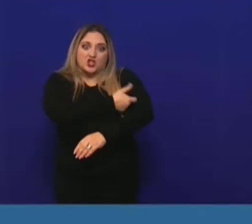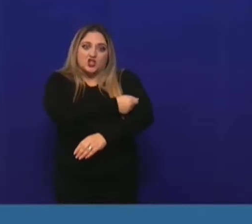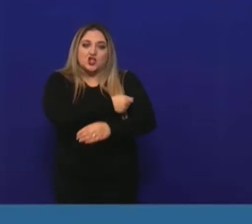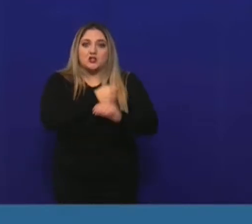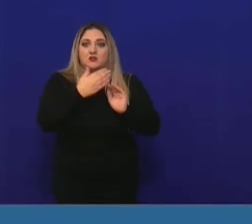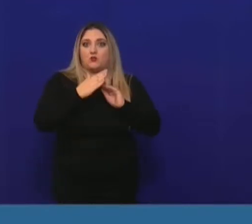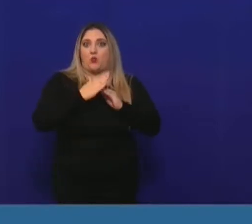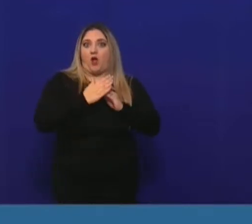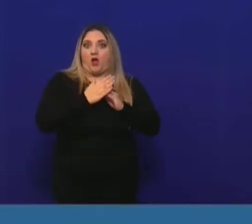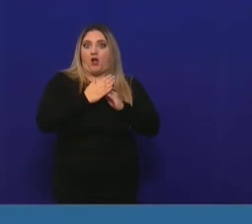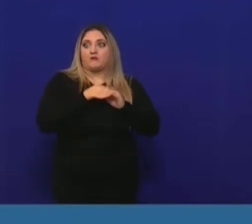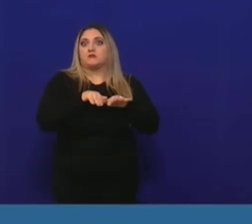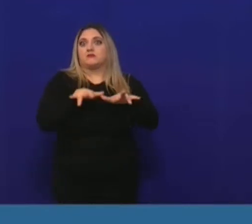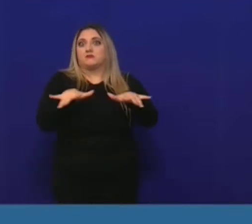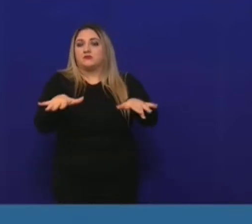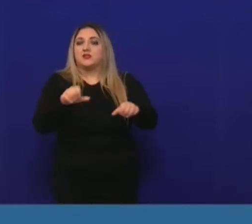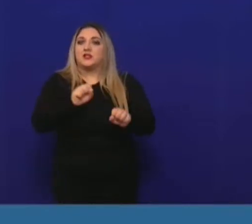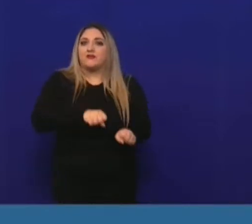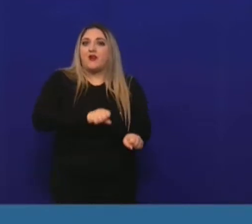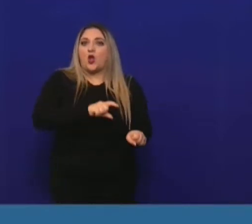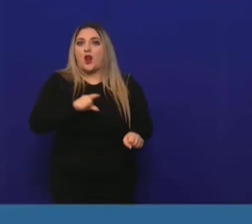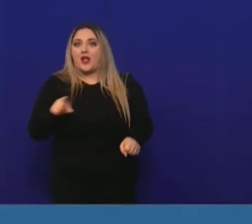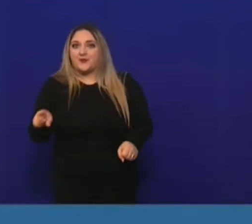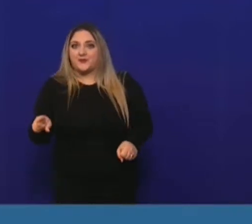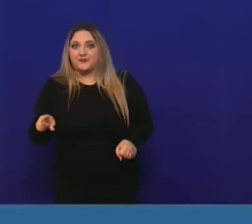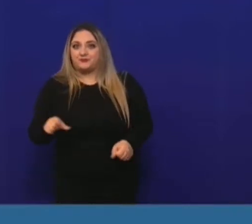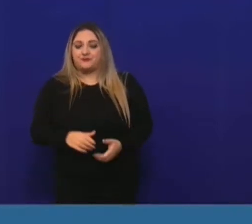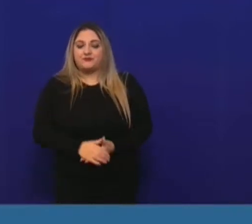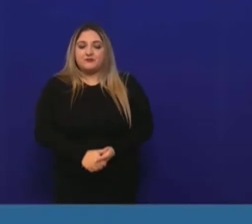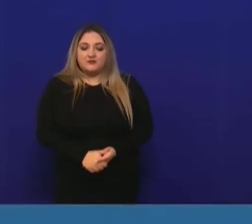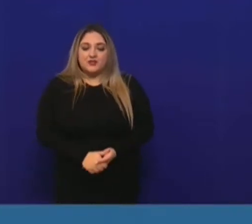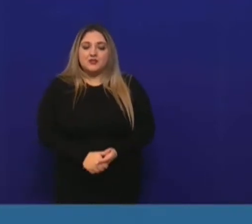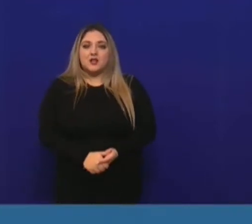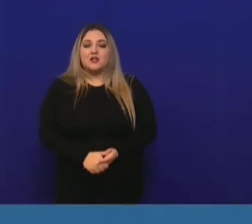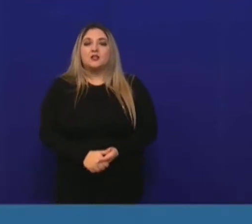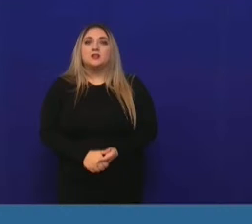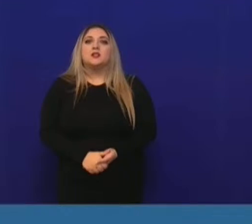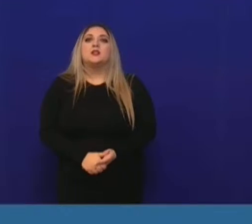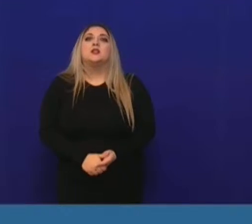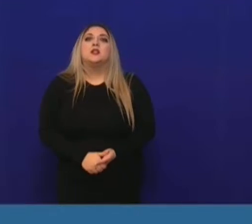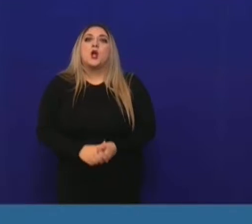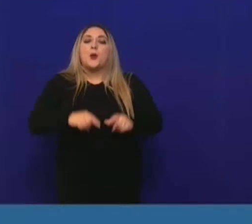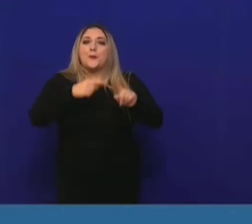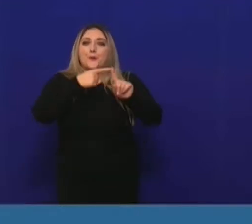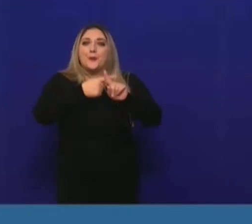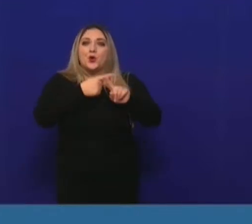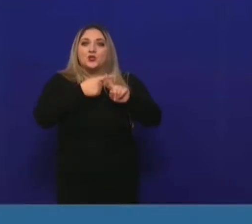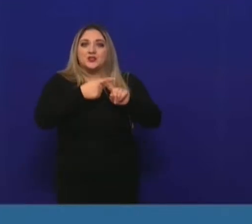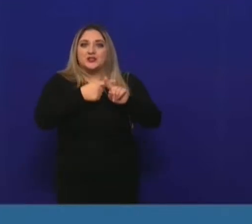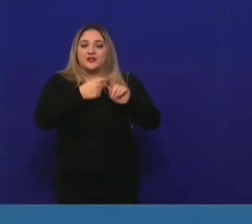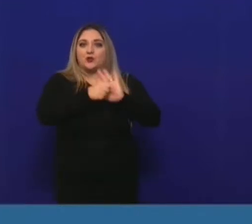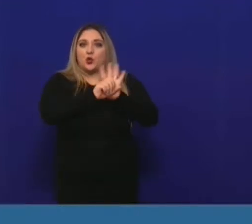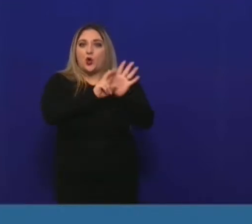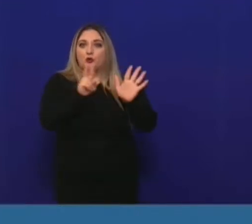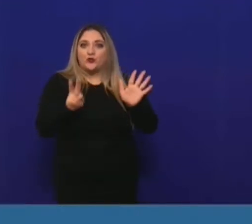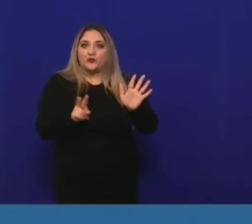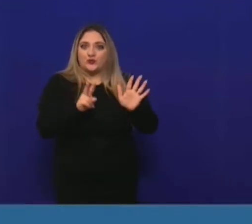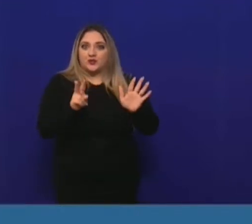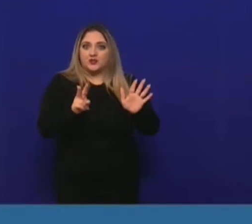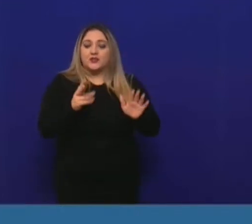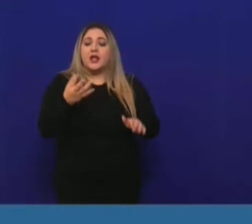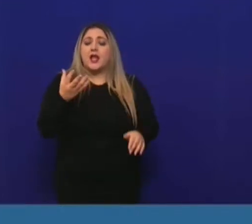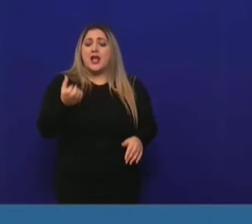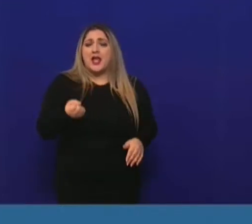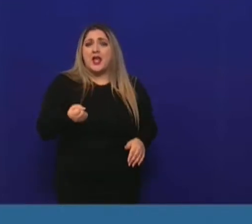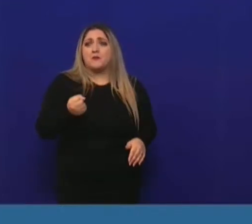it-trasmissjoni fil-komunità. Il-każijiet attivi bħalma rajtu wkoll għandna numru minnhom li huma qegħdin